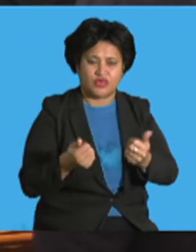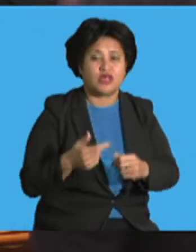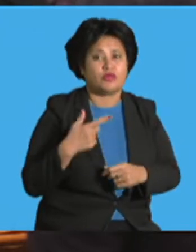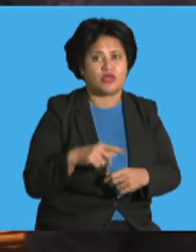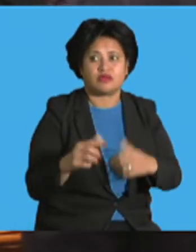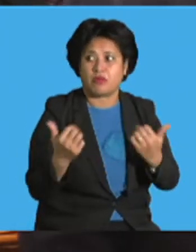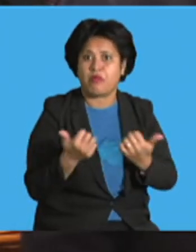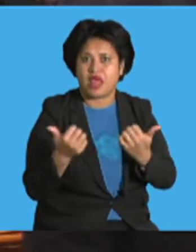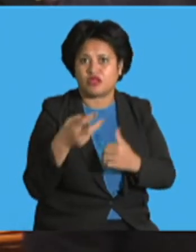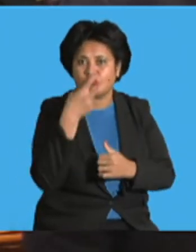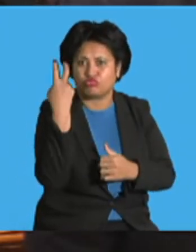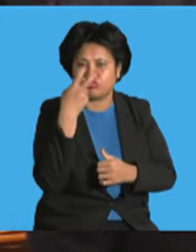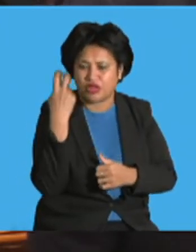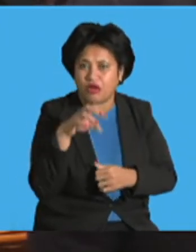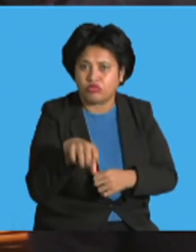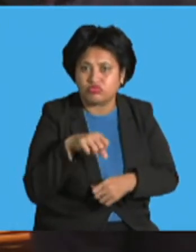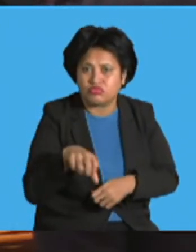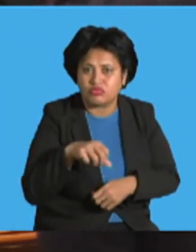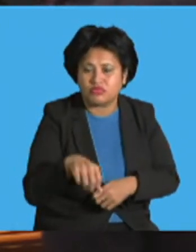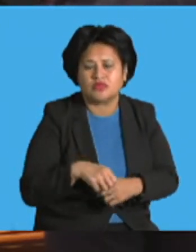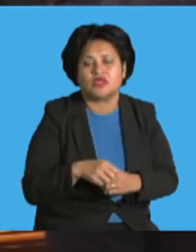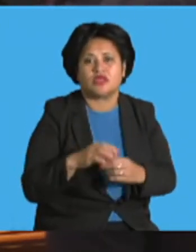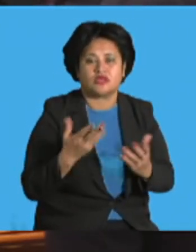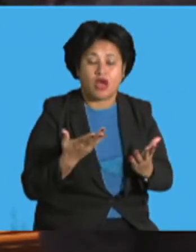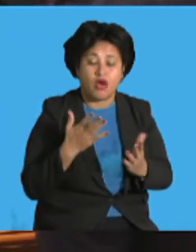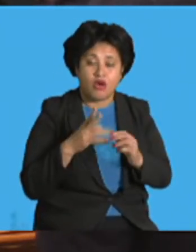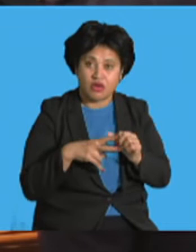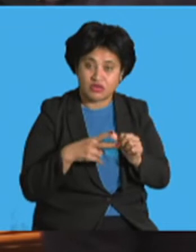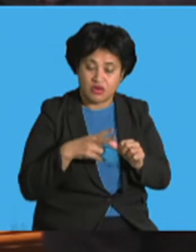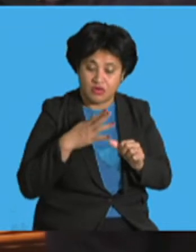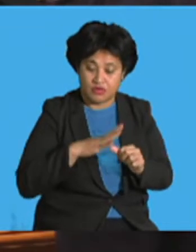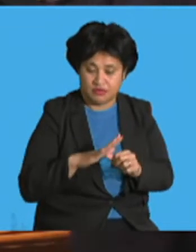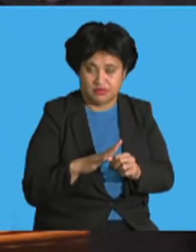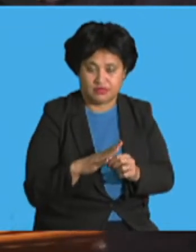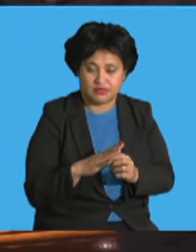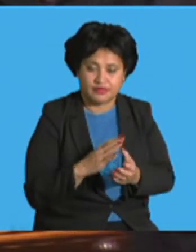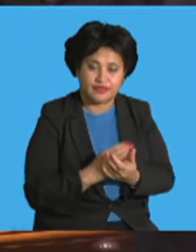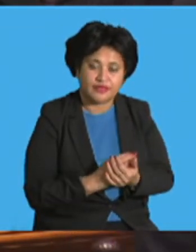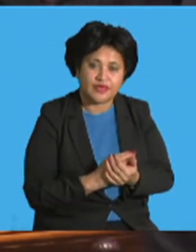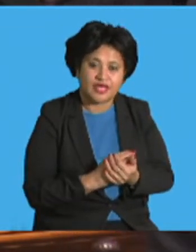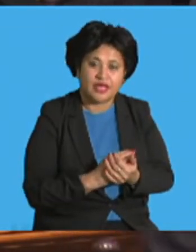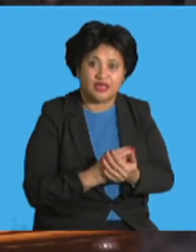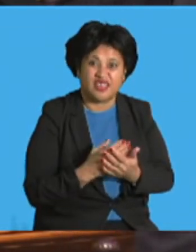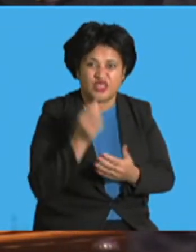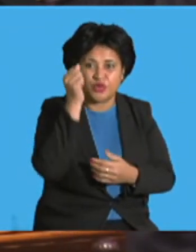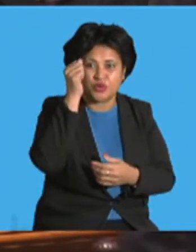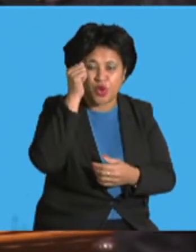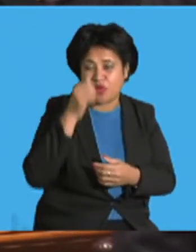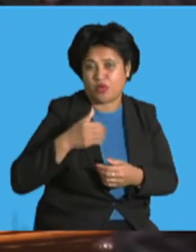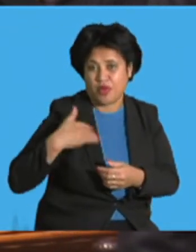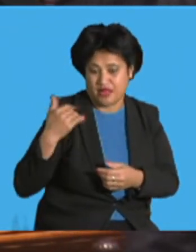cases in Fiji. Let me put this into context as well, Mr. Speaker, sir. As we know, Suva and